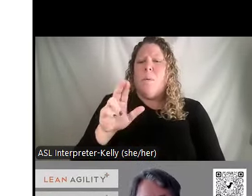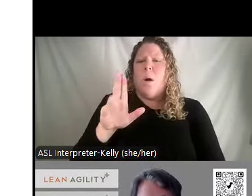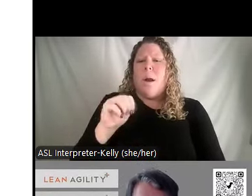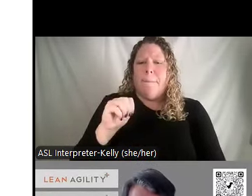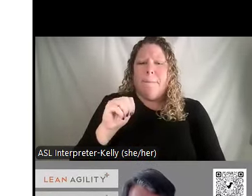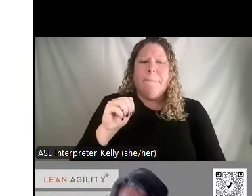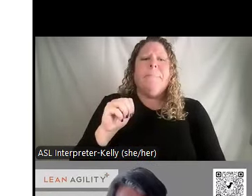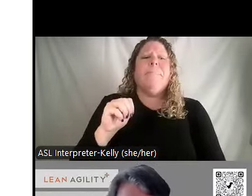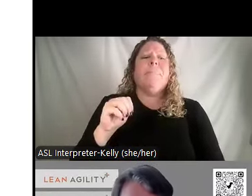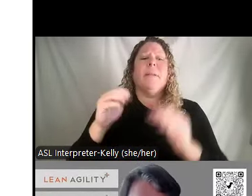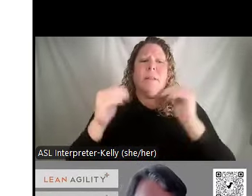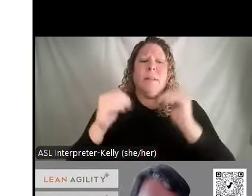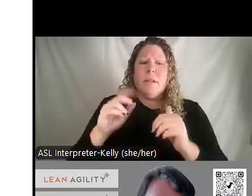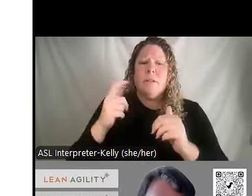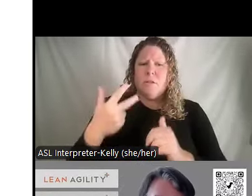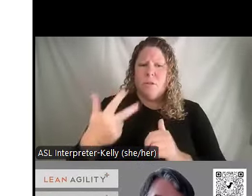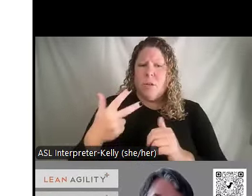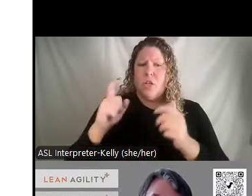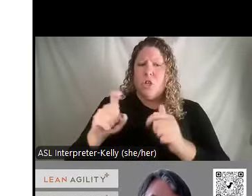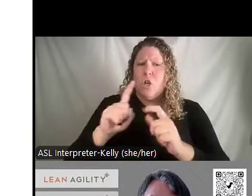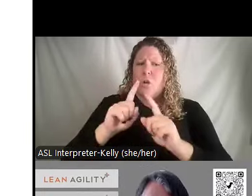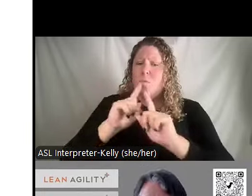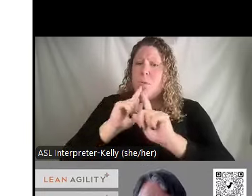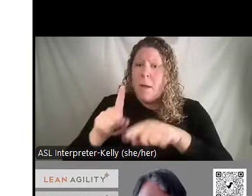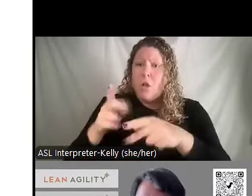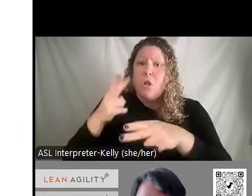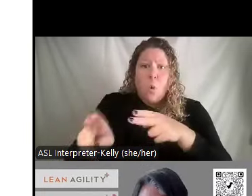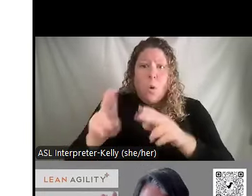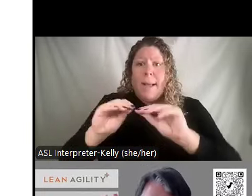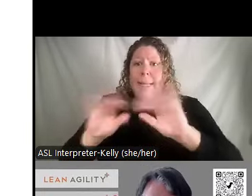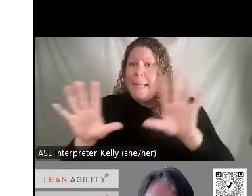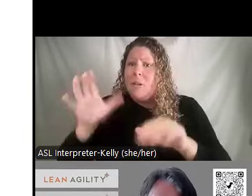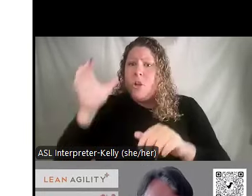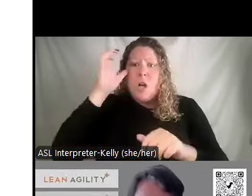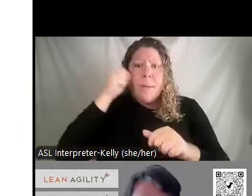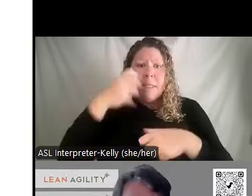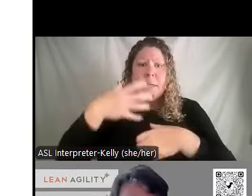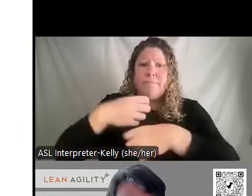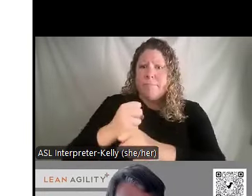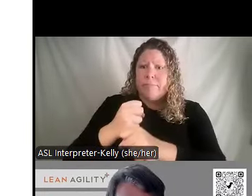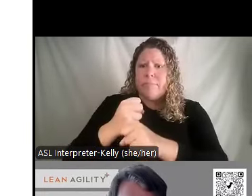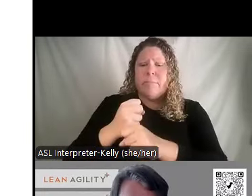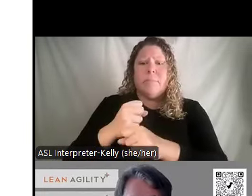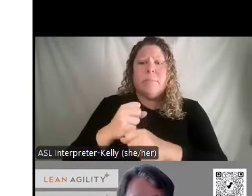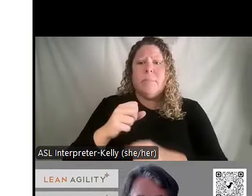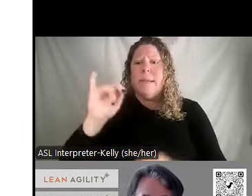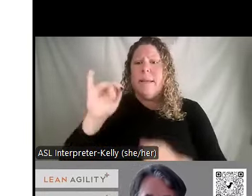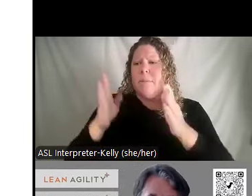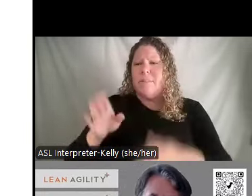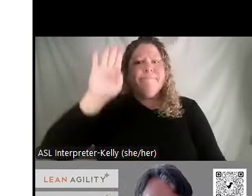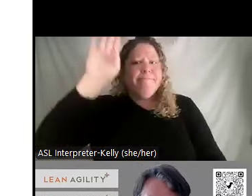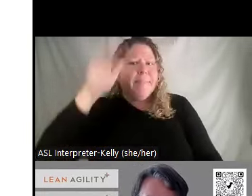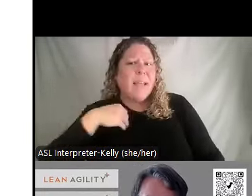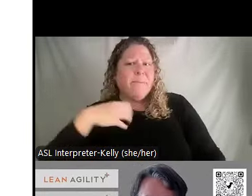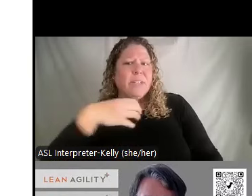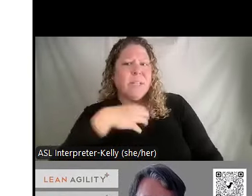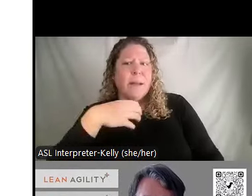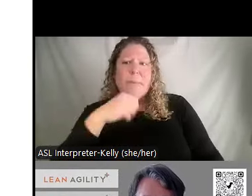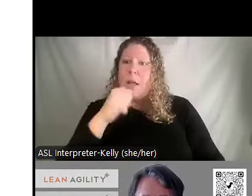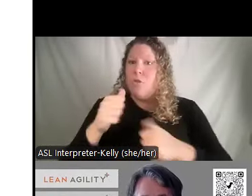respond in short, clear, common sense replies, where you're not trying to, someone raises their hand and says an unfounded objection. You're not trying to convince